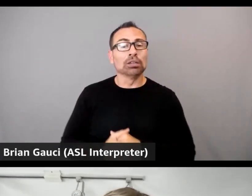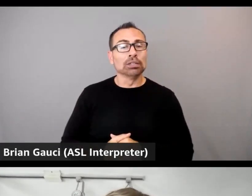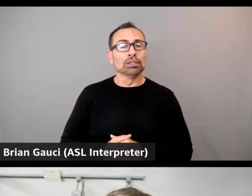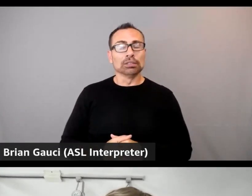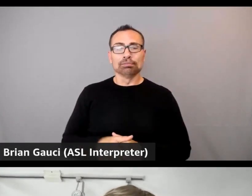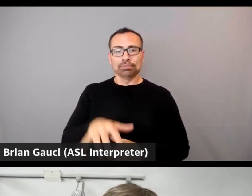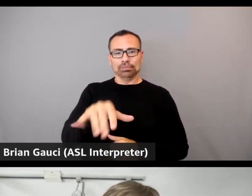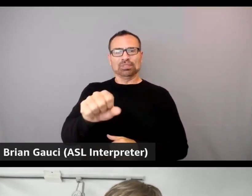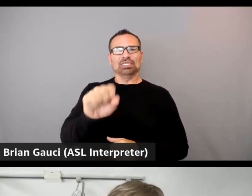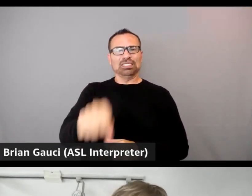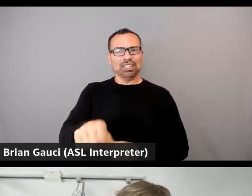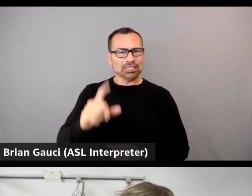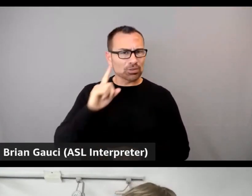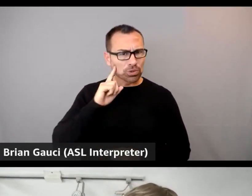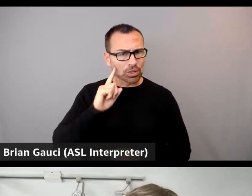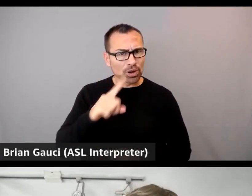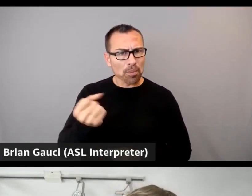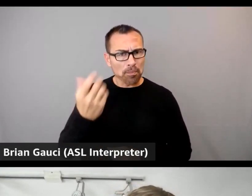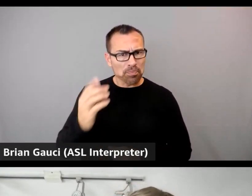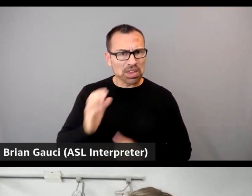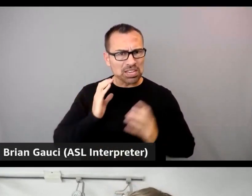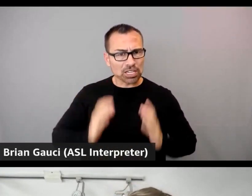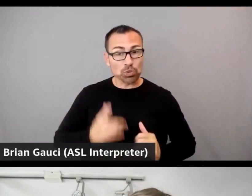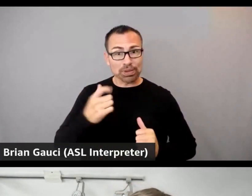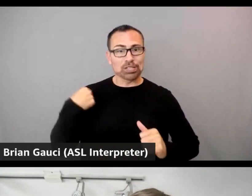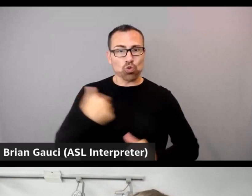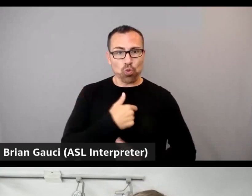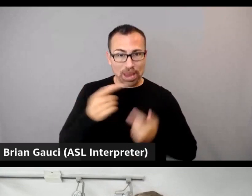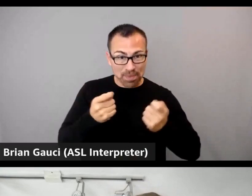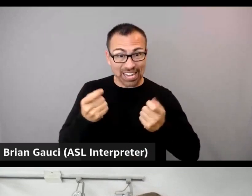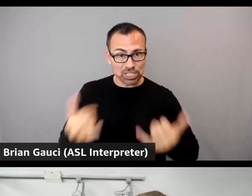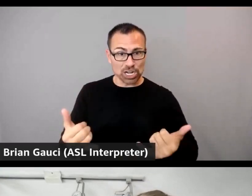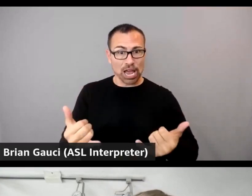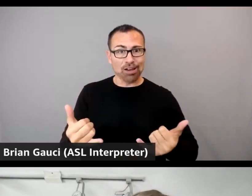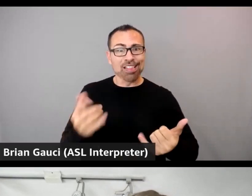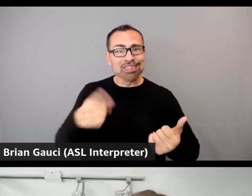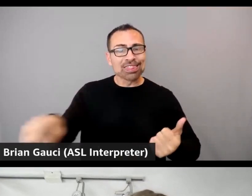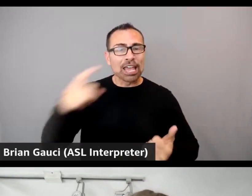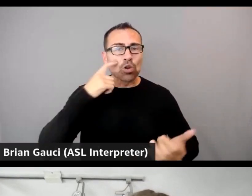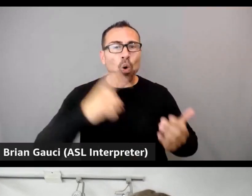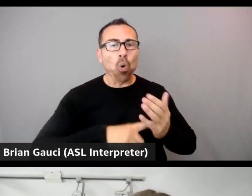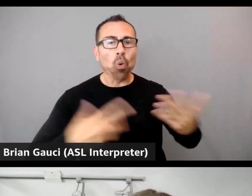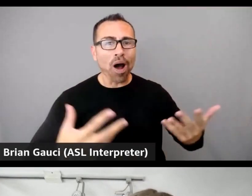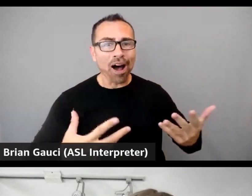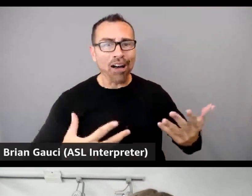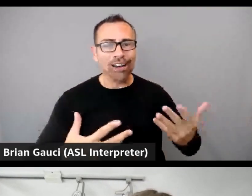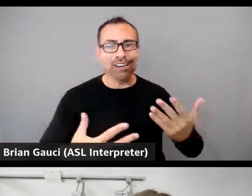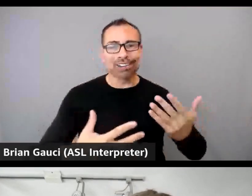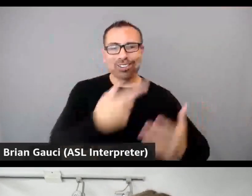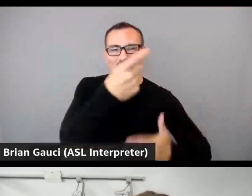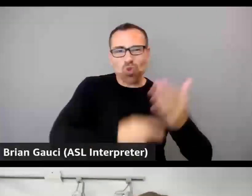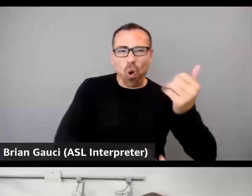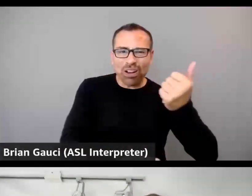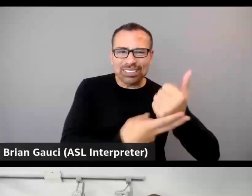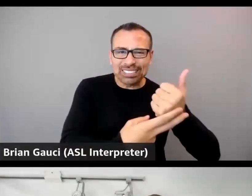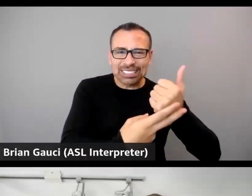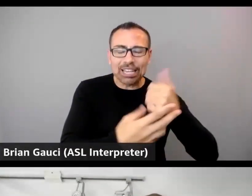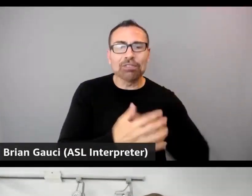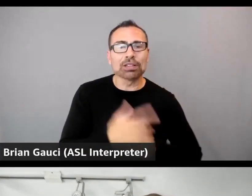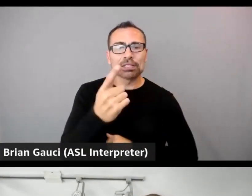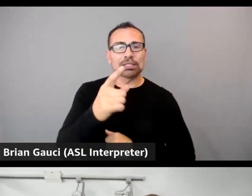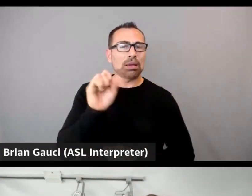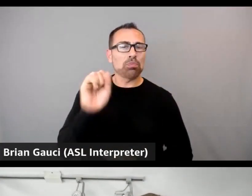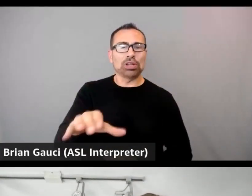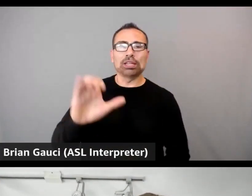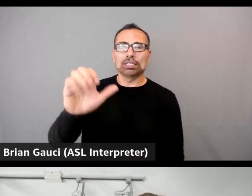because since we're managing that, they're seeing cost savings as well, right? And so all they do is put in the CPU, GPU, or